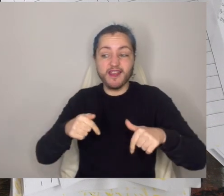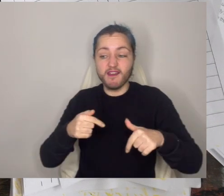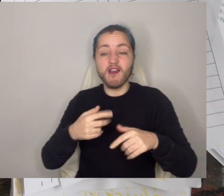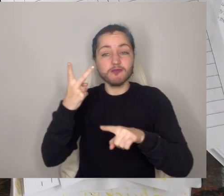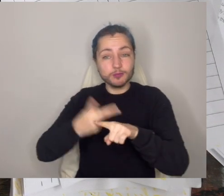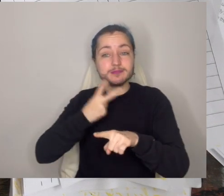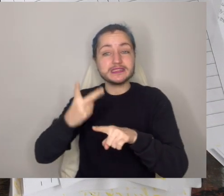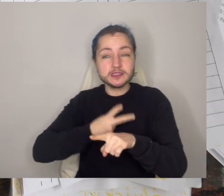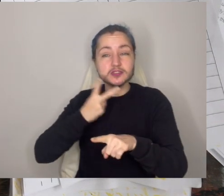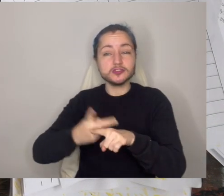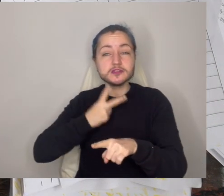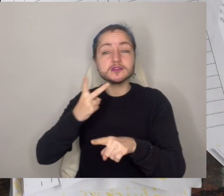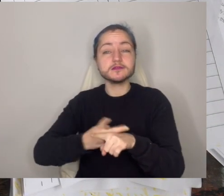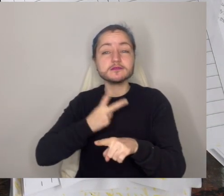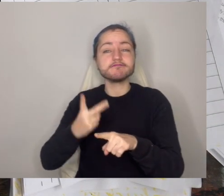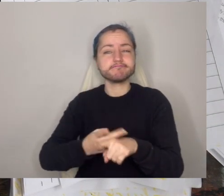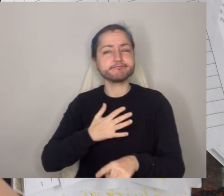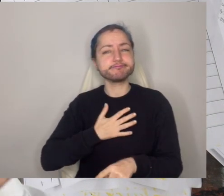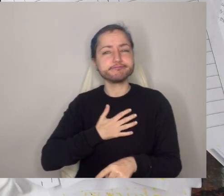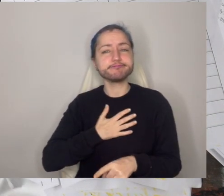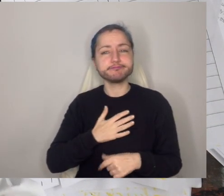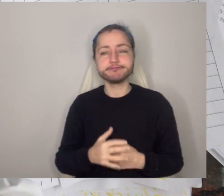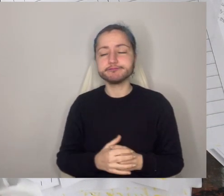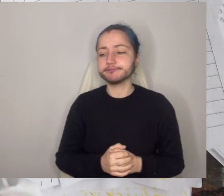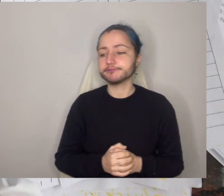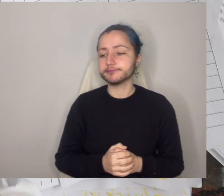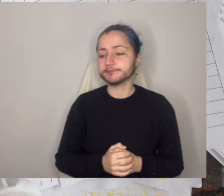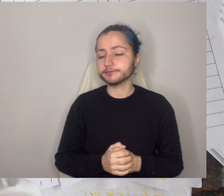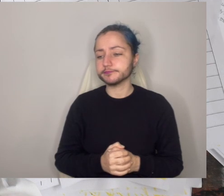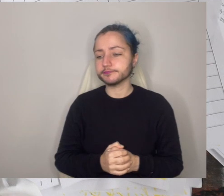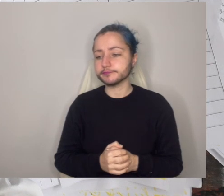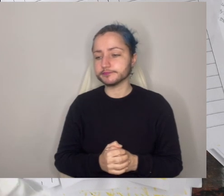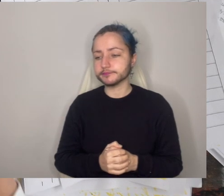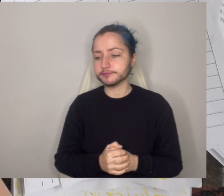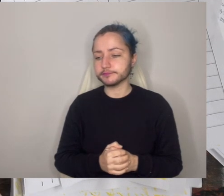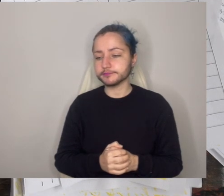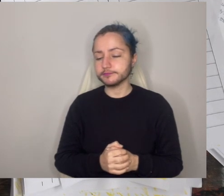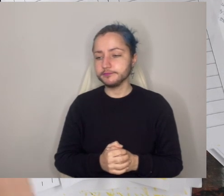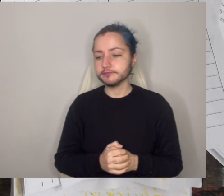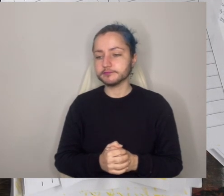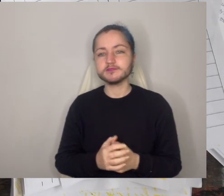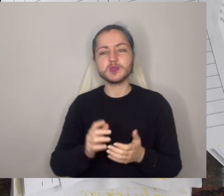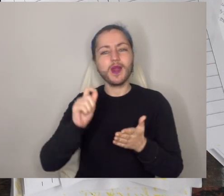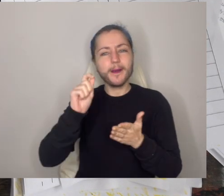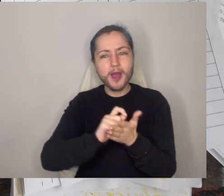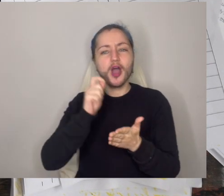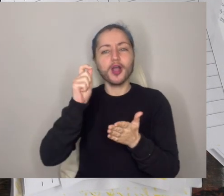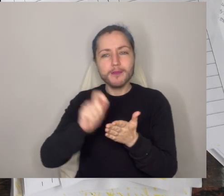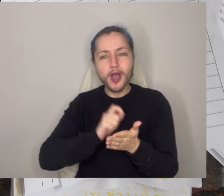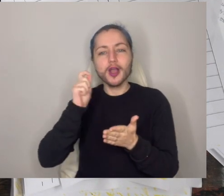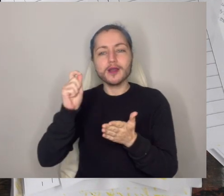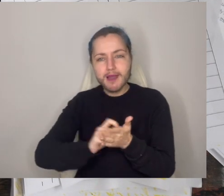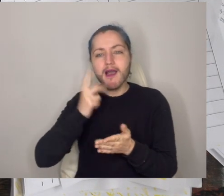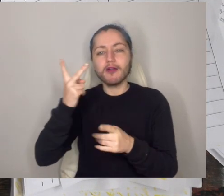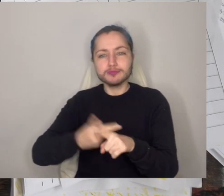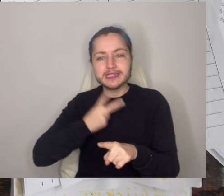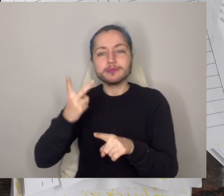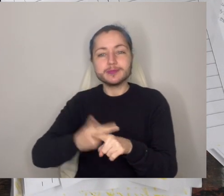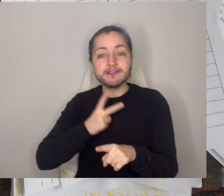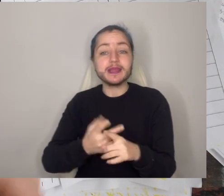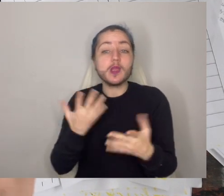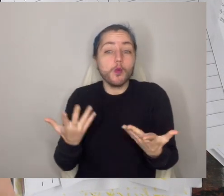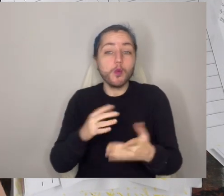And I quite like doing jobs like this because they're repetitive and you just keep doing the same thing over and over again. And then you can, your mind can